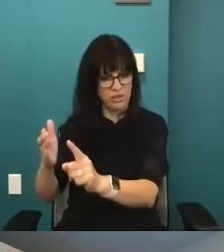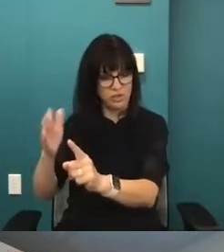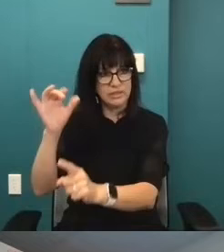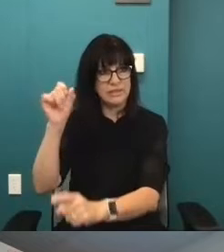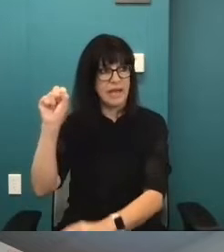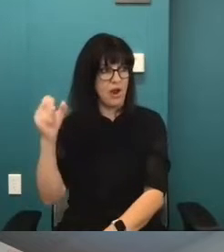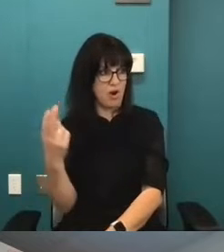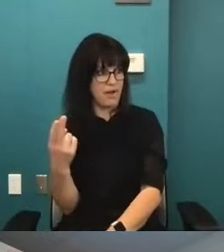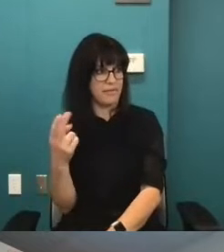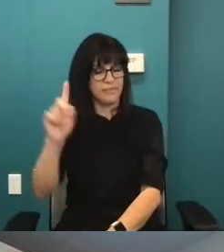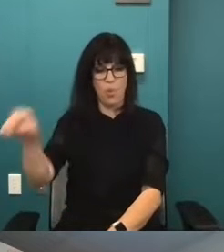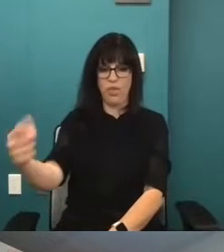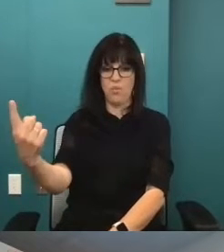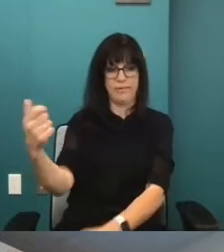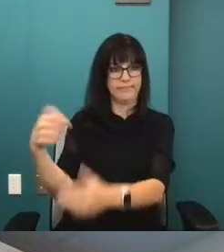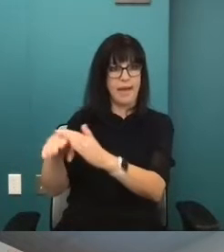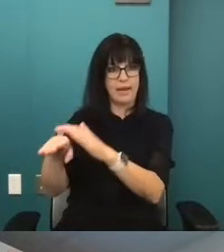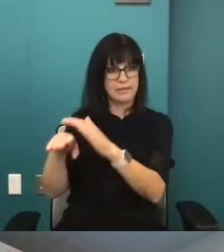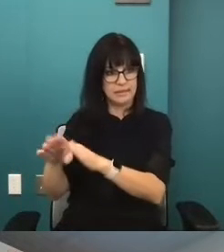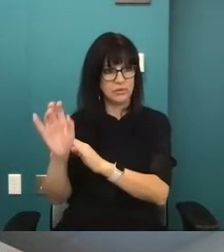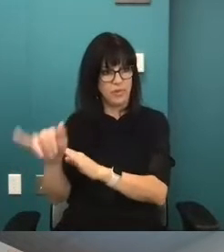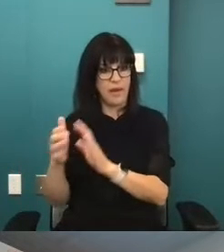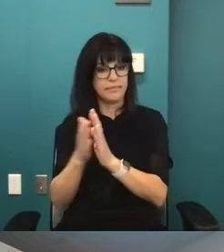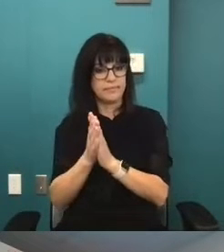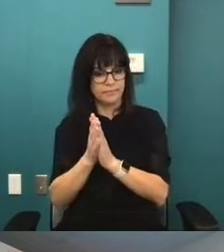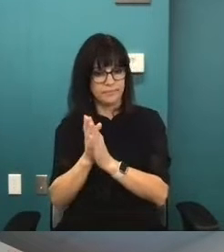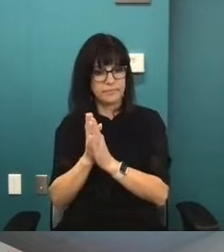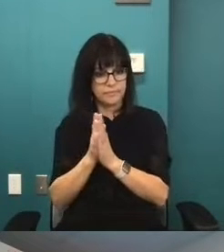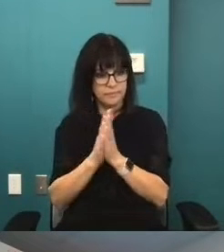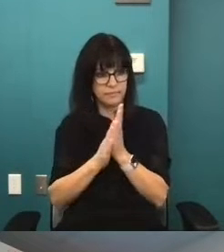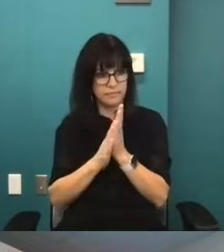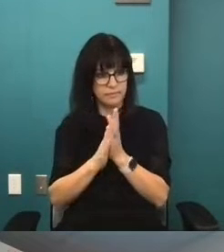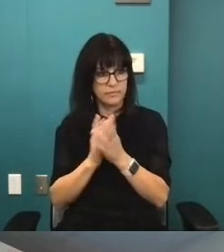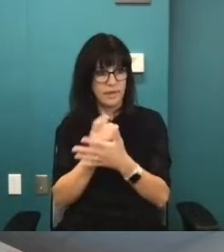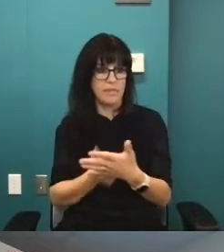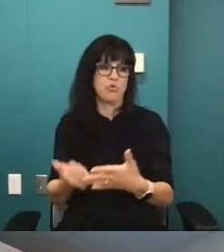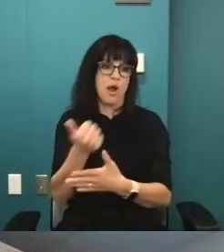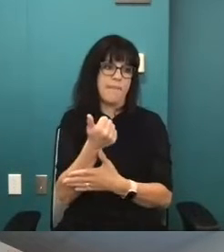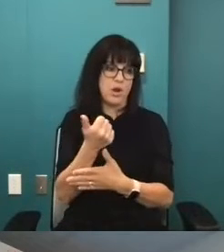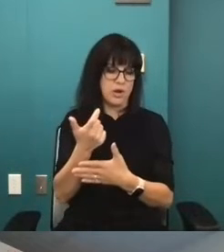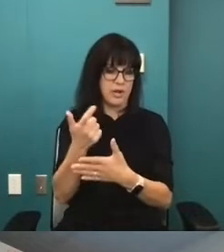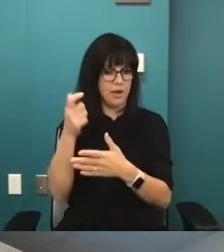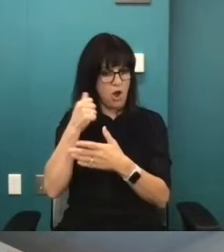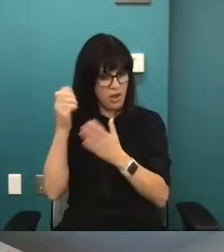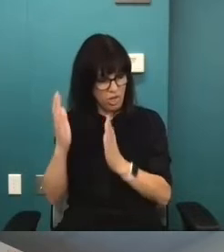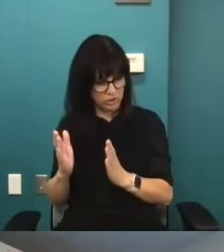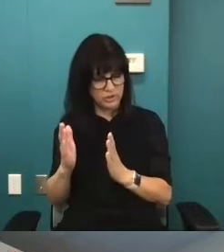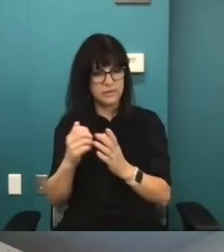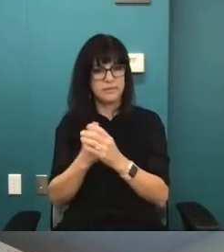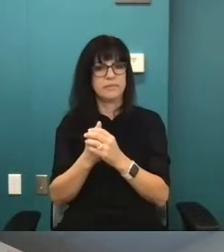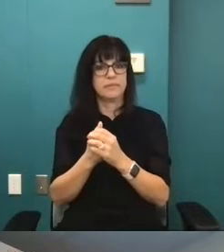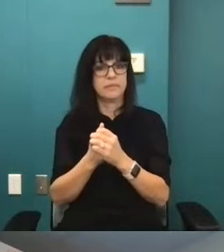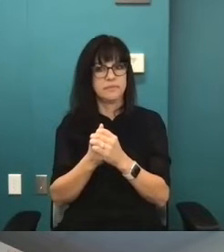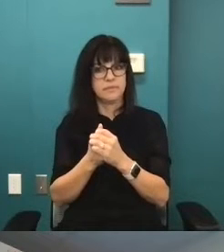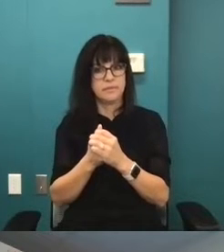so she's the only one that has access to that, the primary fit audiologist. Okay, next.